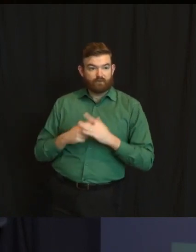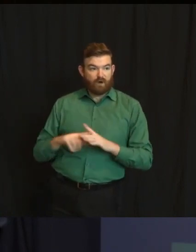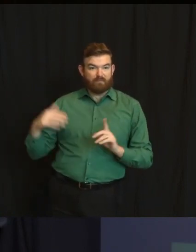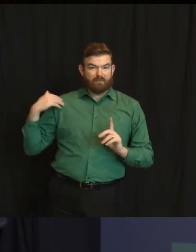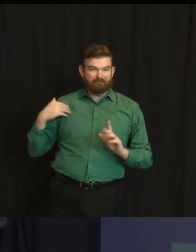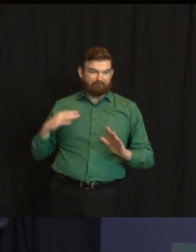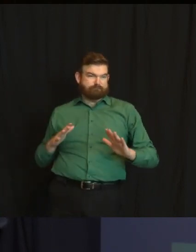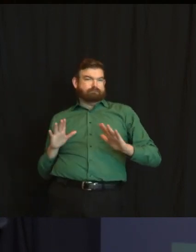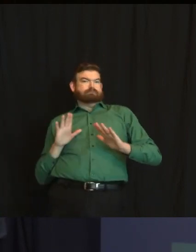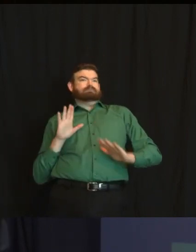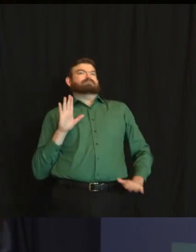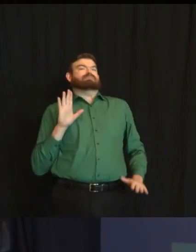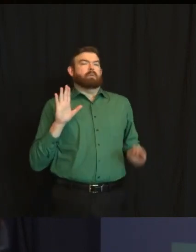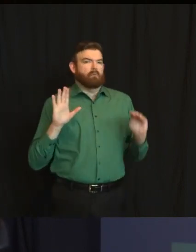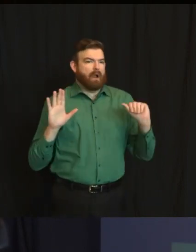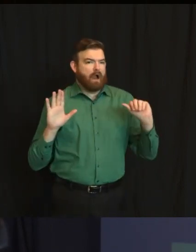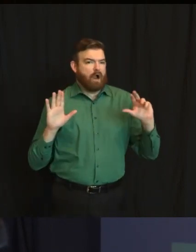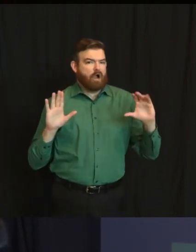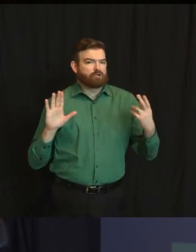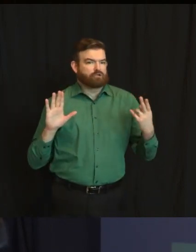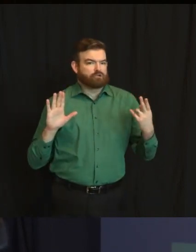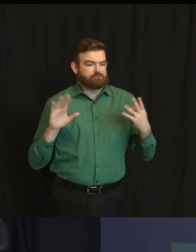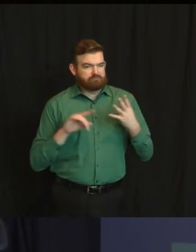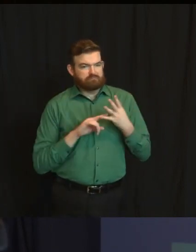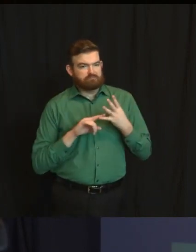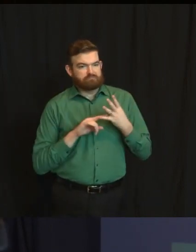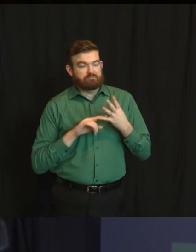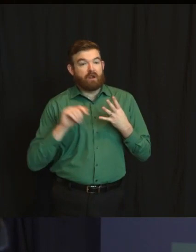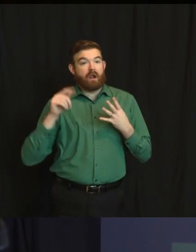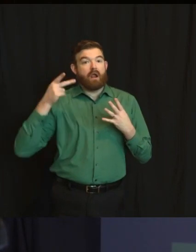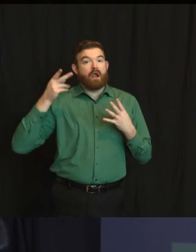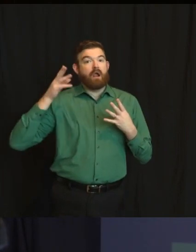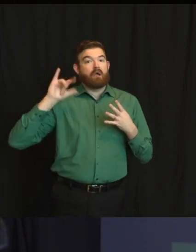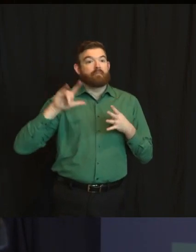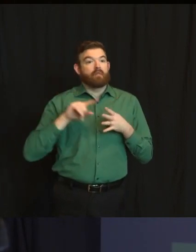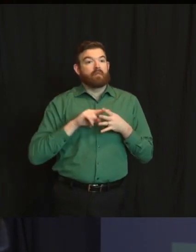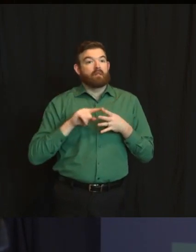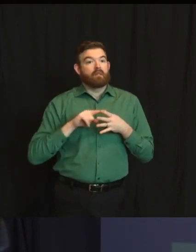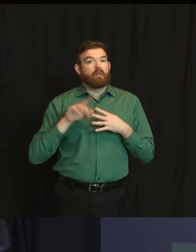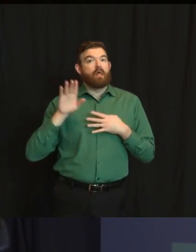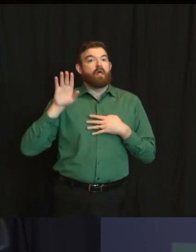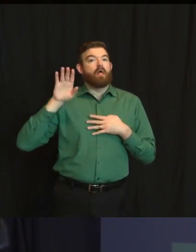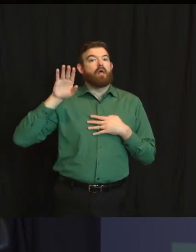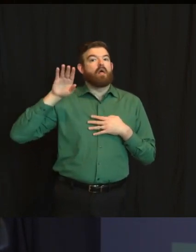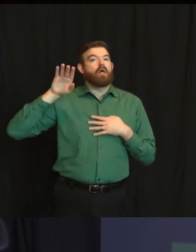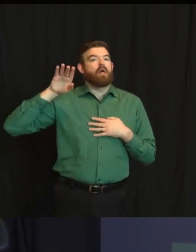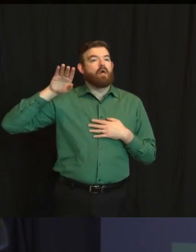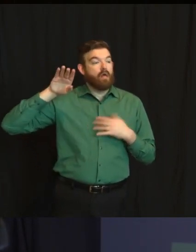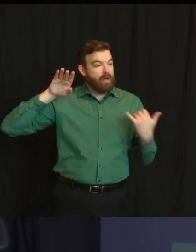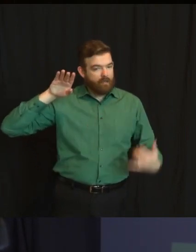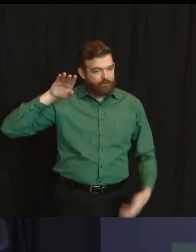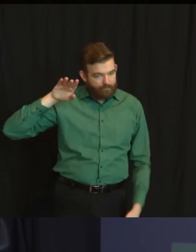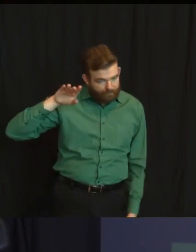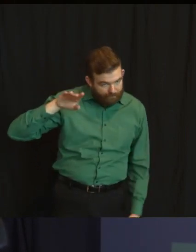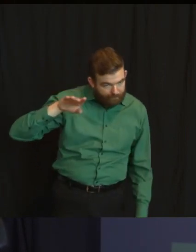the very end of March to the beginning of April, and from there we've been gradually decreasing and we're on a steady decline. So we're not yet back down to the